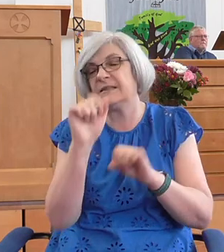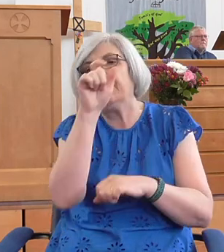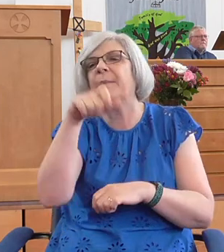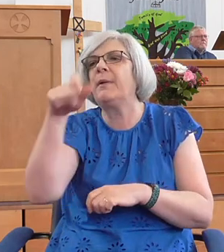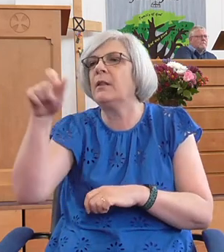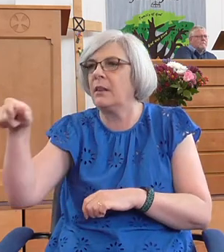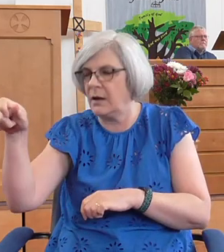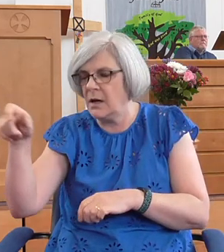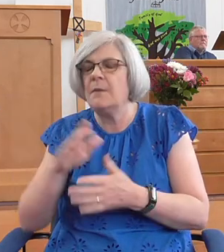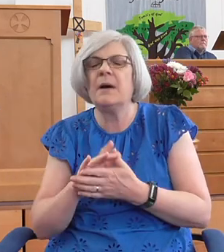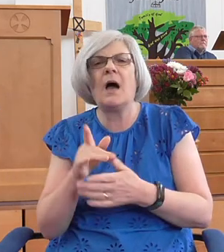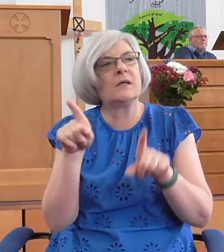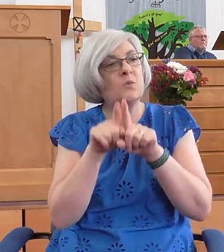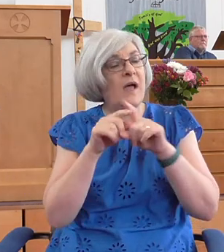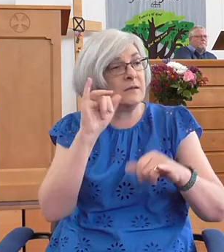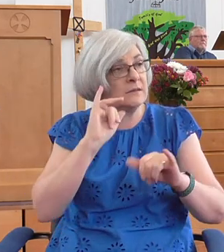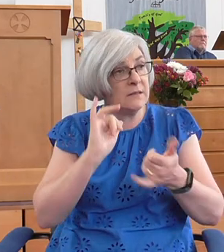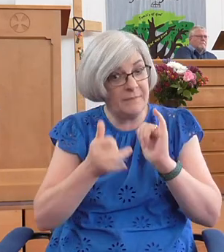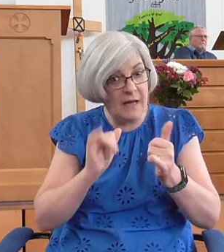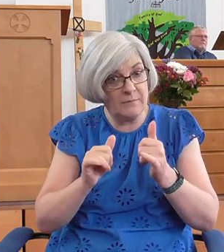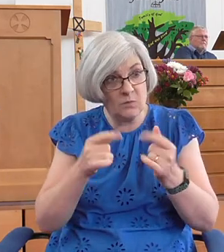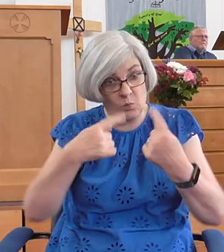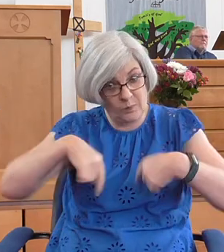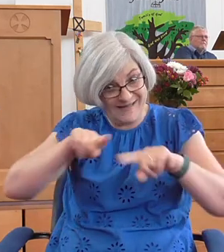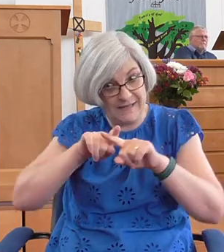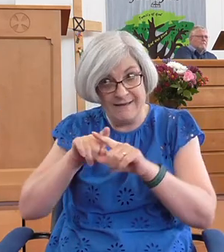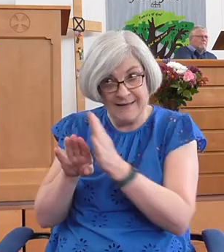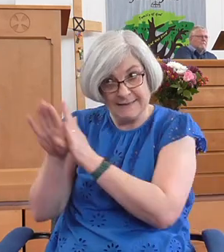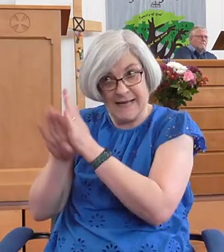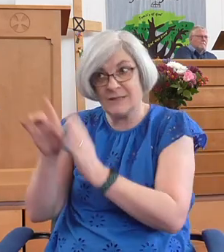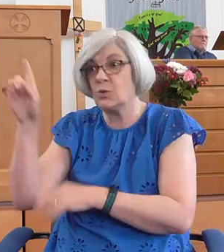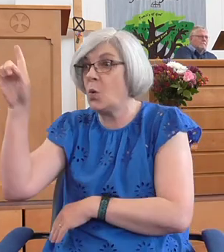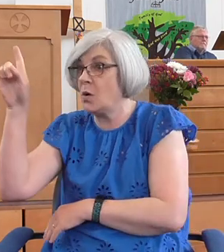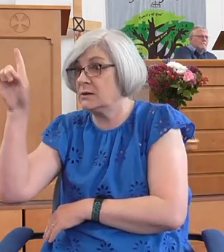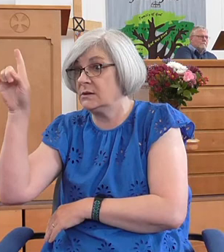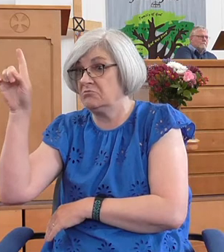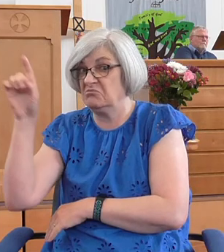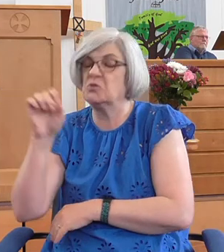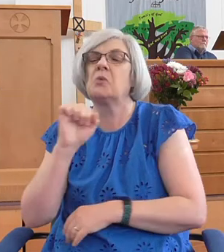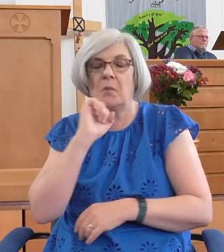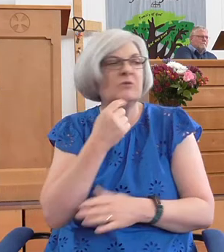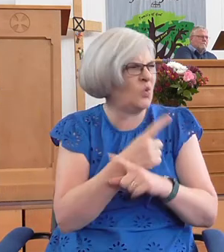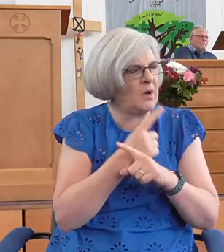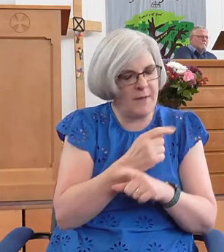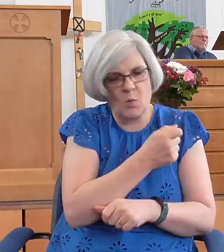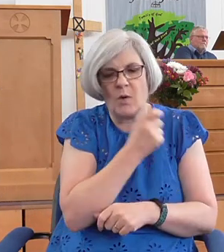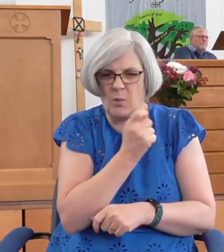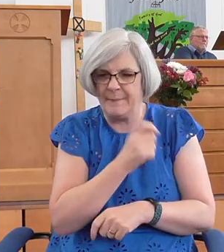it's also sometimes we test God. So I'm going to talk a wee bit about that. So